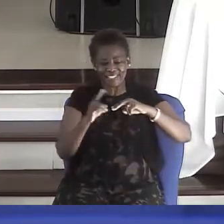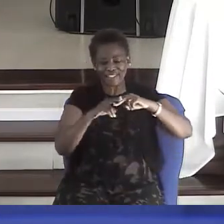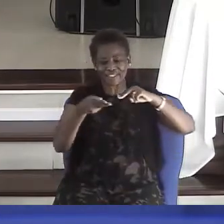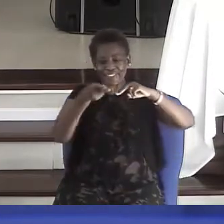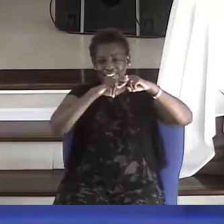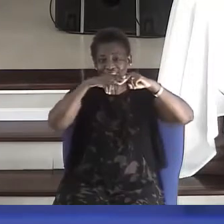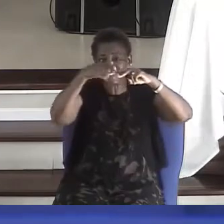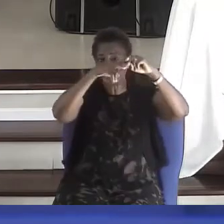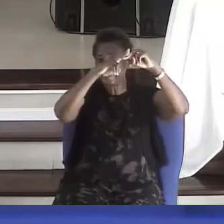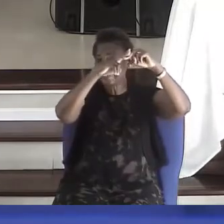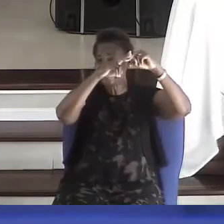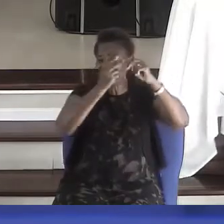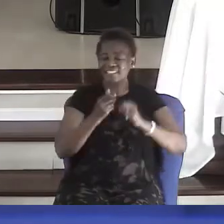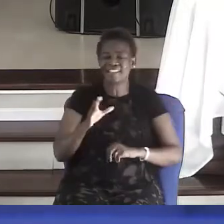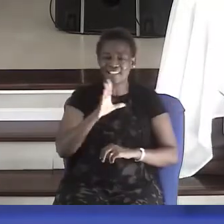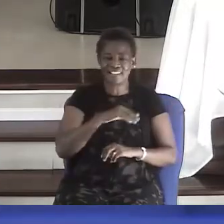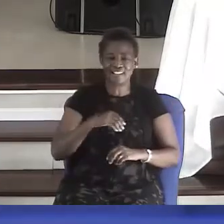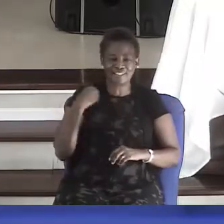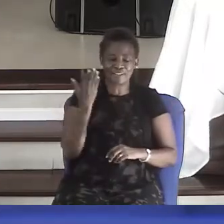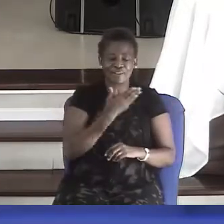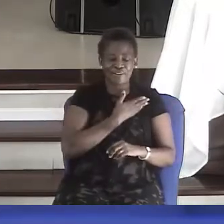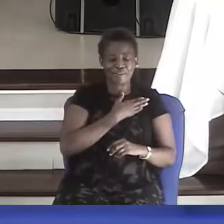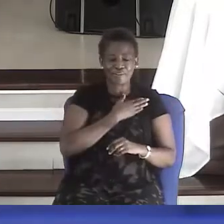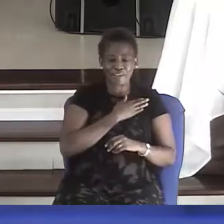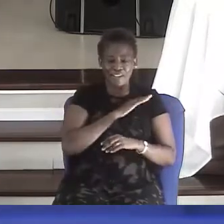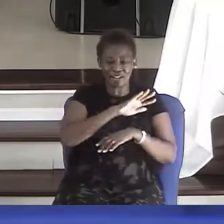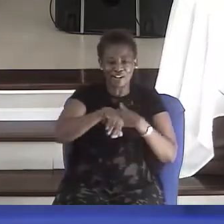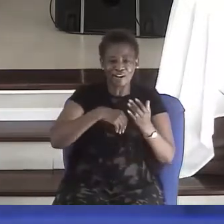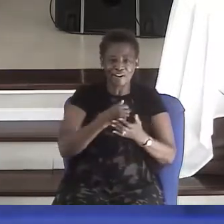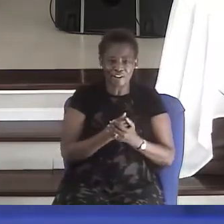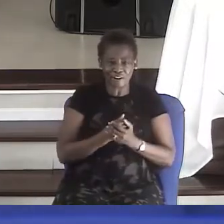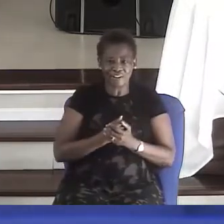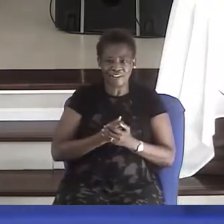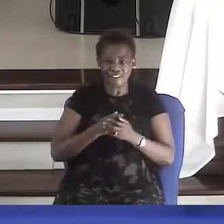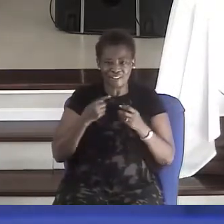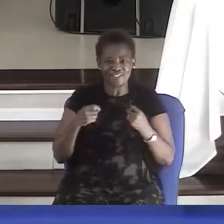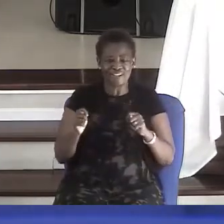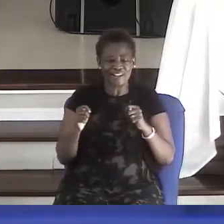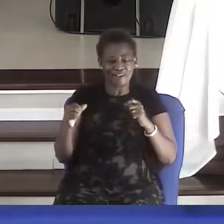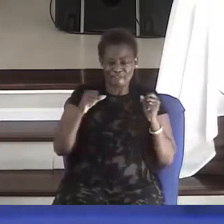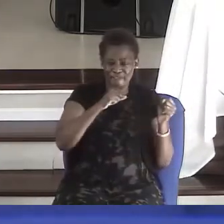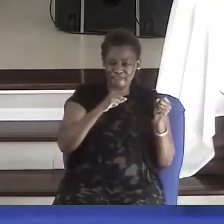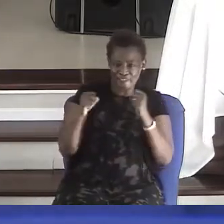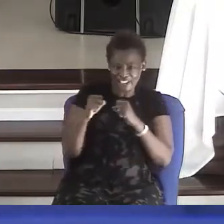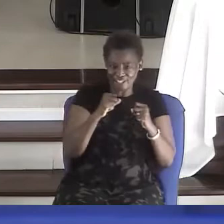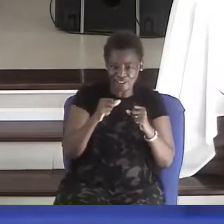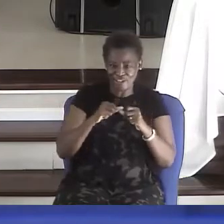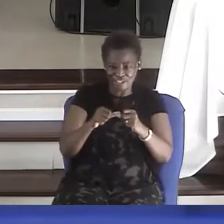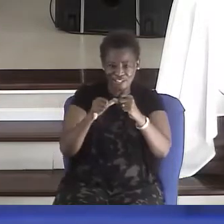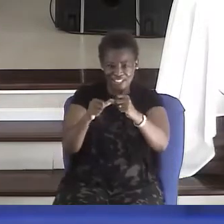to ensure that we battle on, we fight on through life.